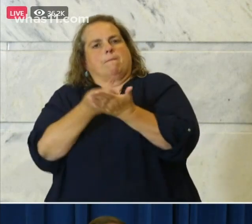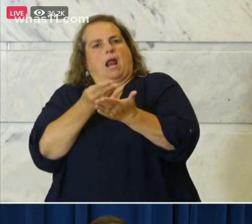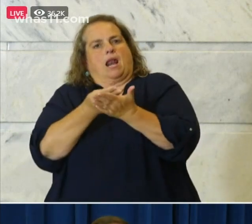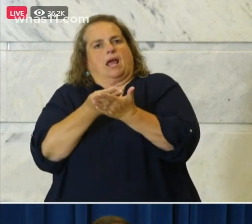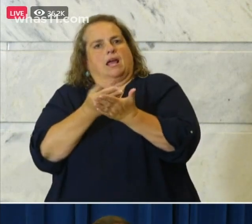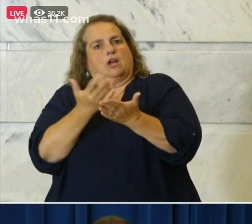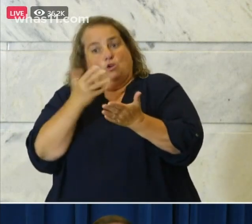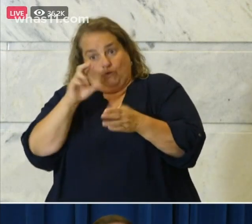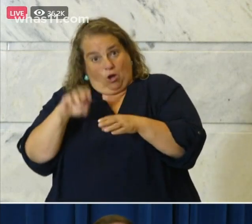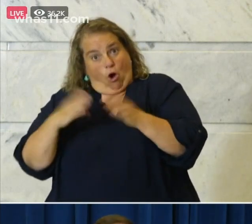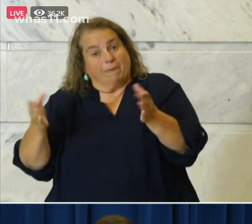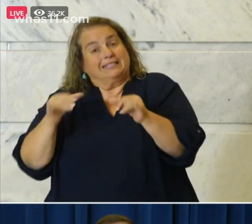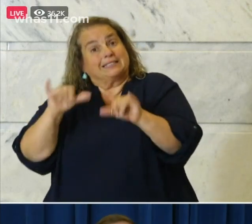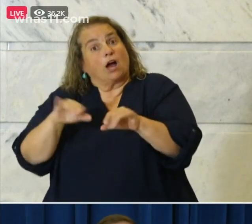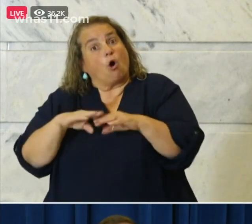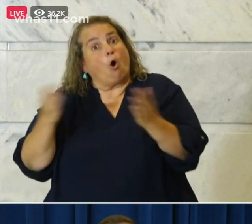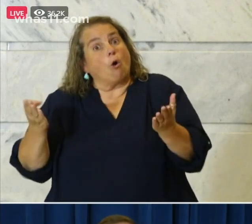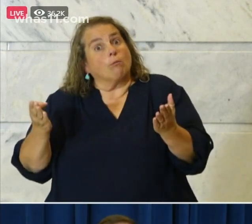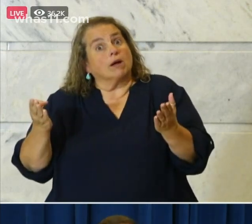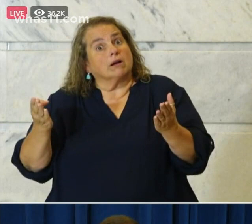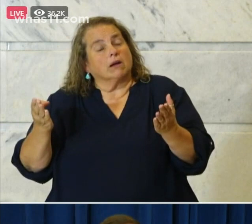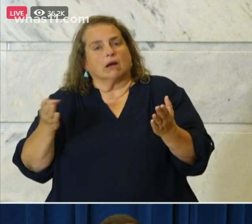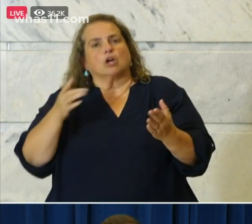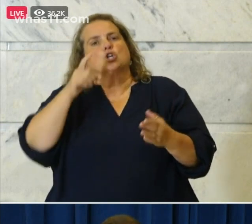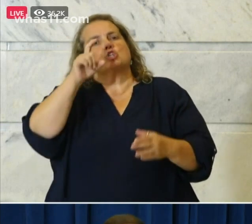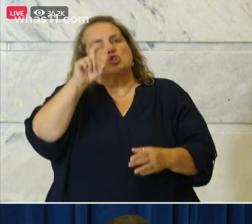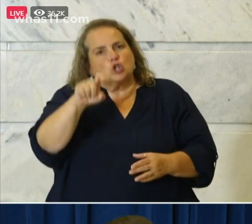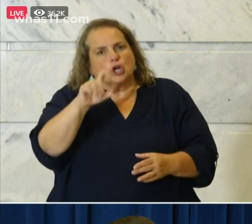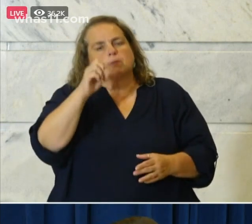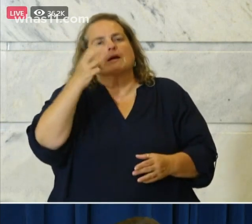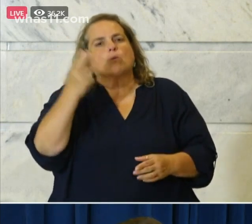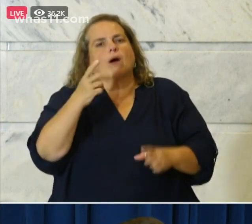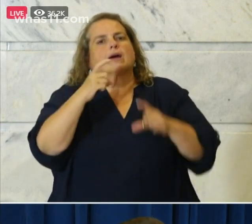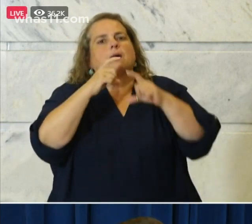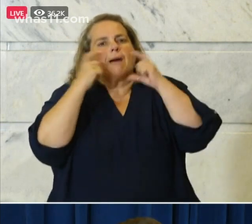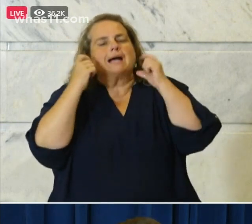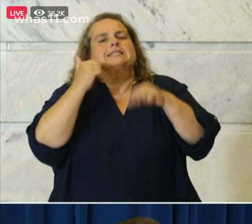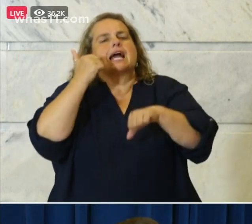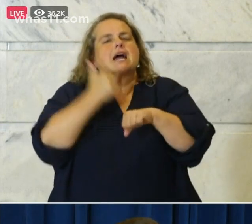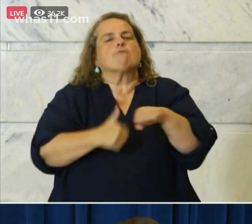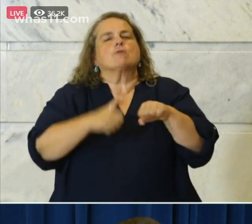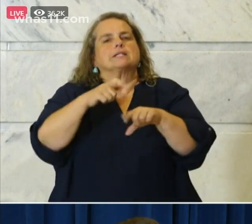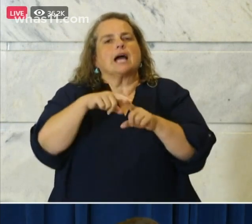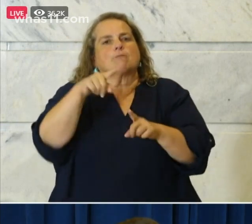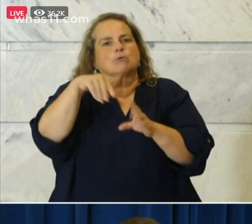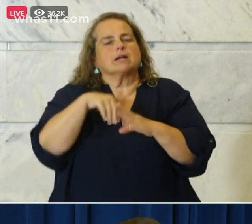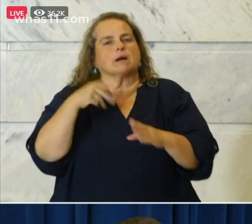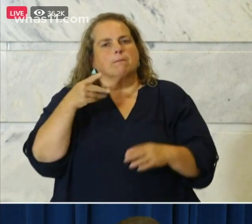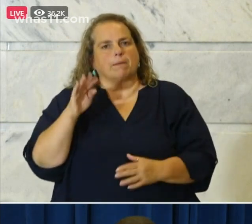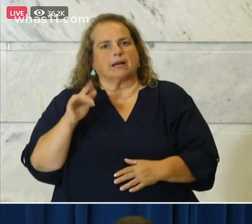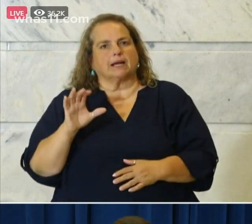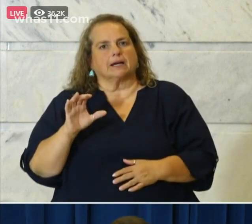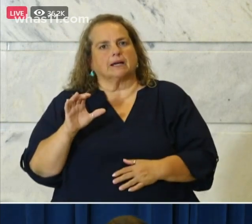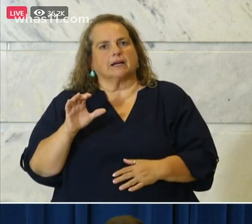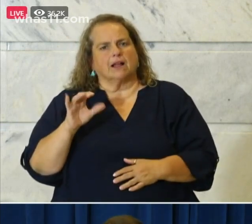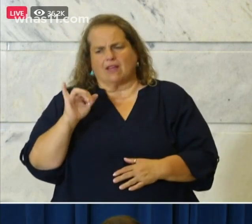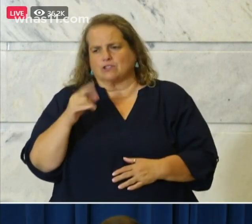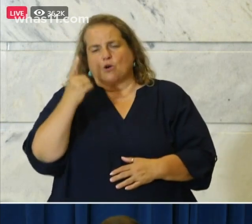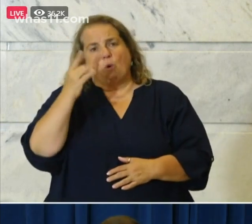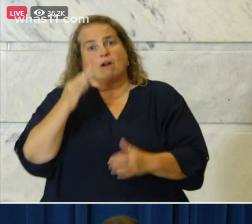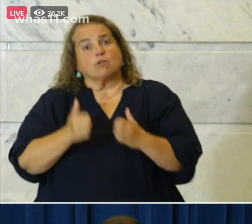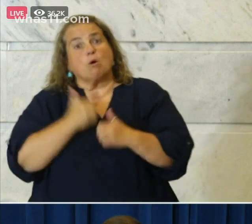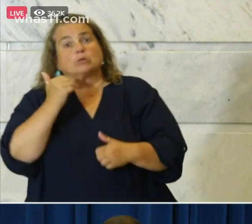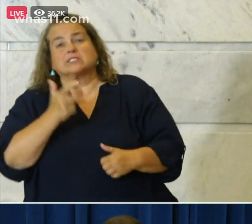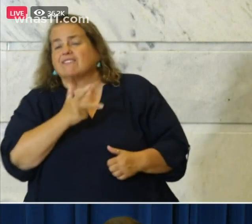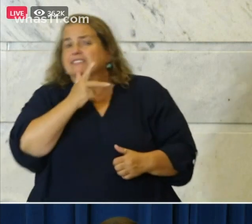stay open and thrive, ought to be wearing a mask every time they're in public. This is one of the most sophisticated companies in the